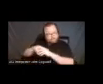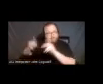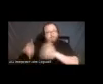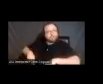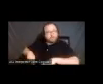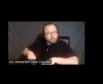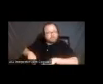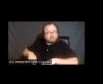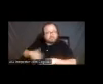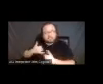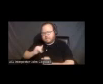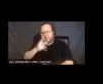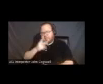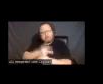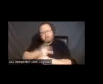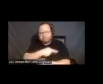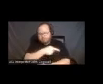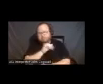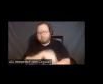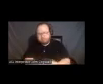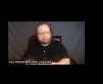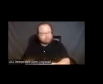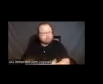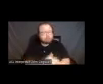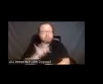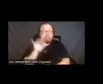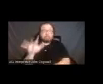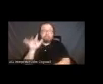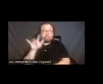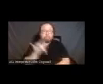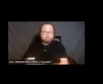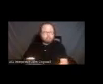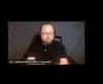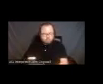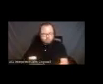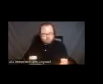well. You can go ahead and go to the next slide.